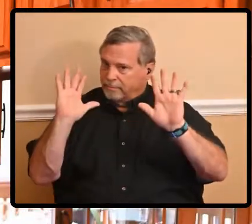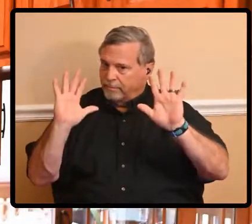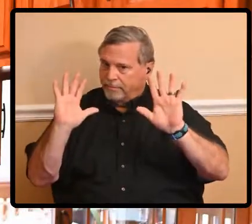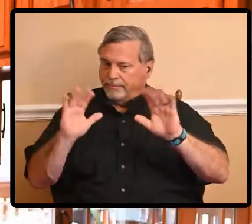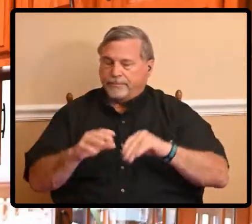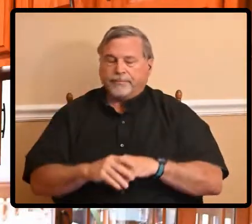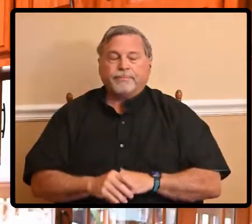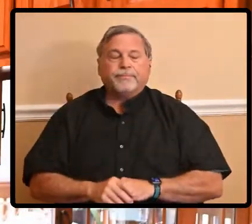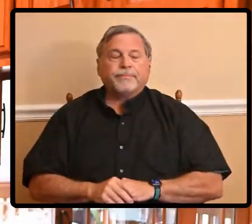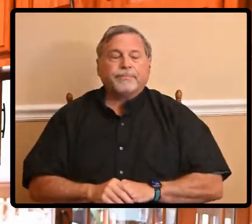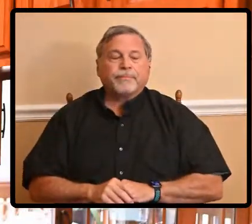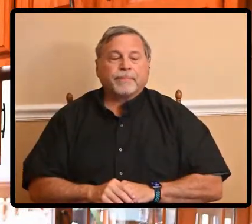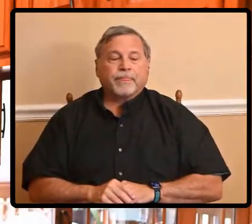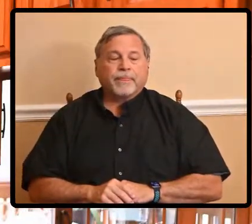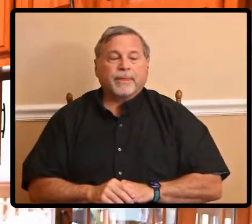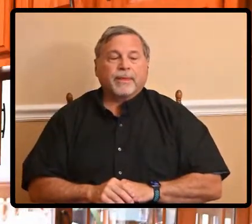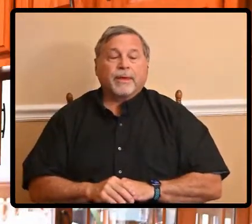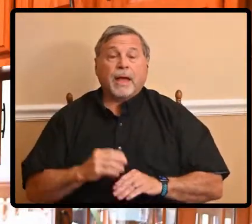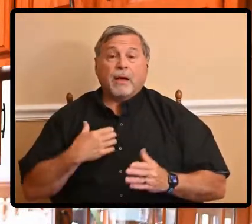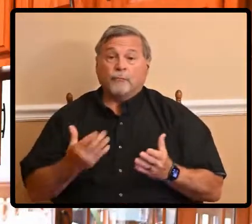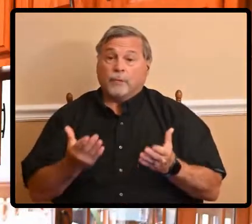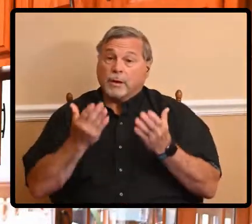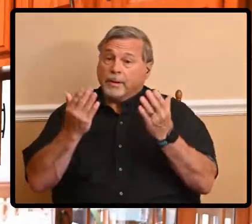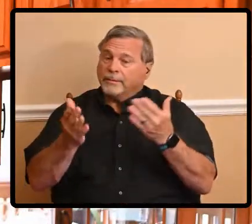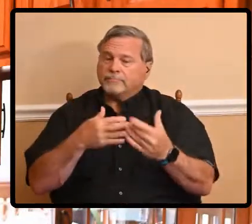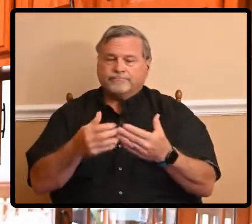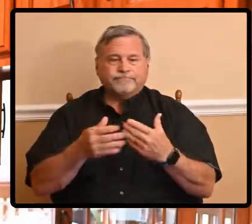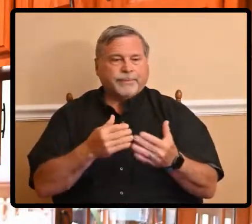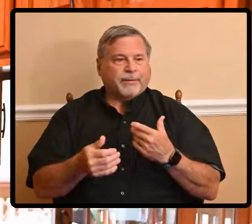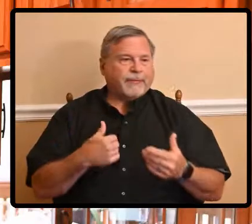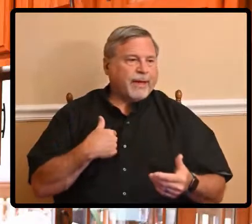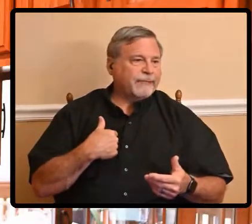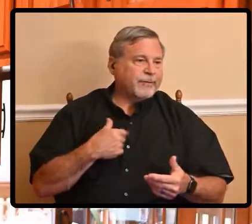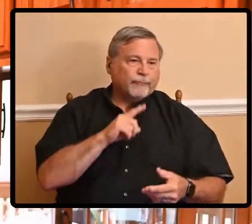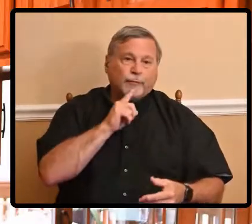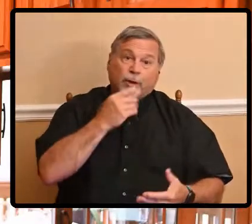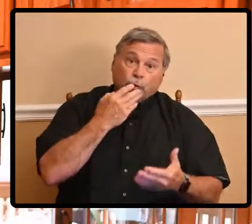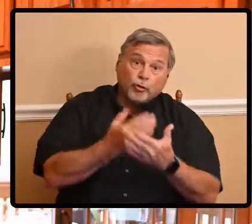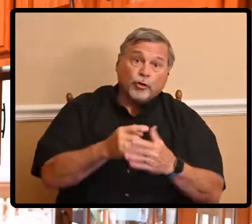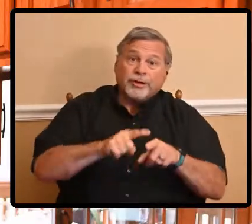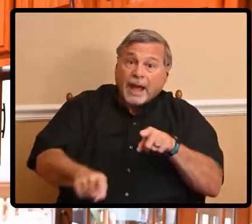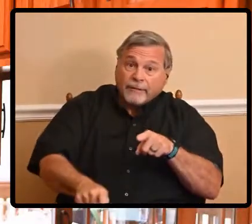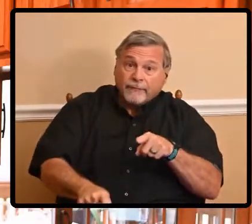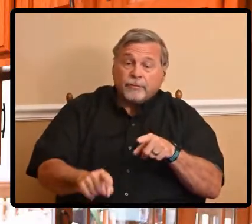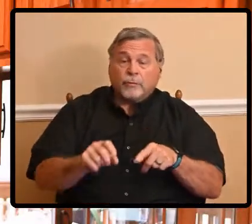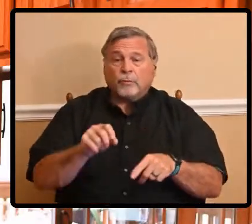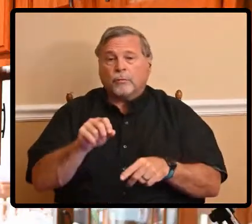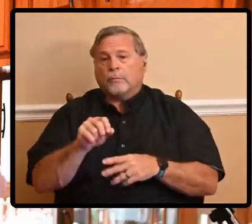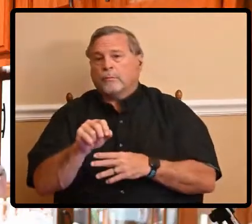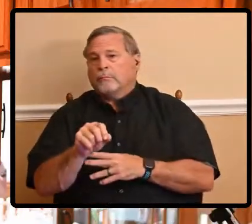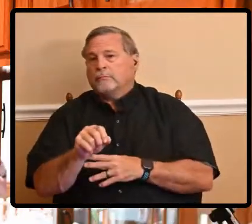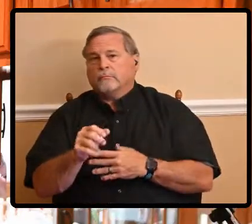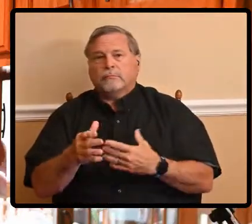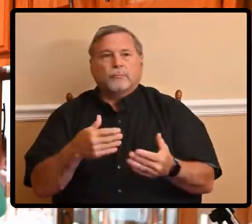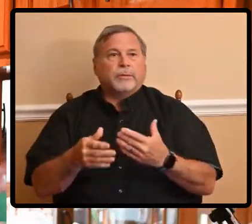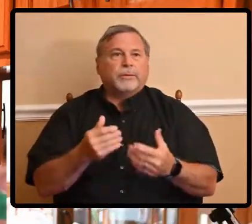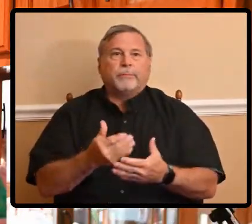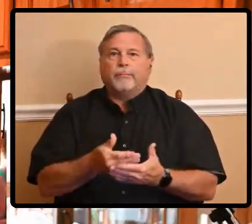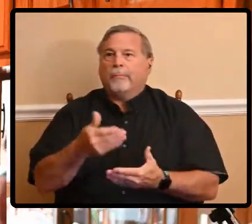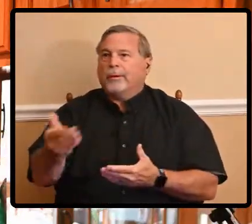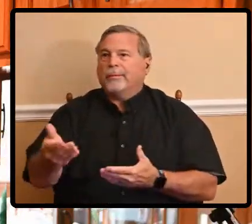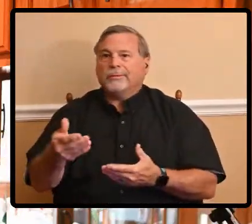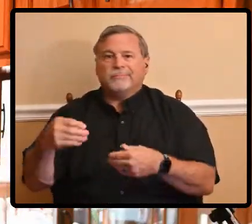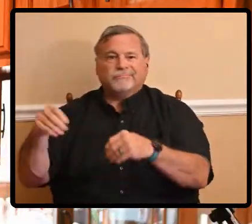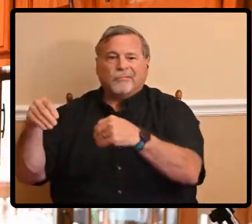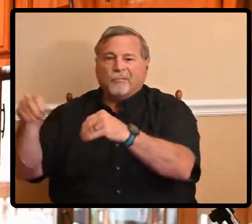off. Now I recommend, it doesn't matter whether you have a really good knife or not, you know, whether